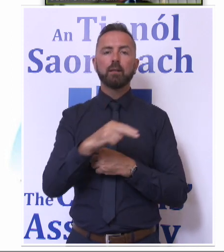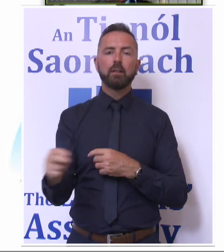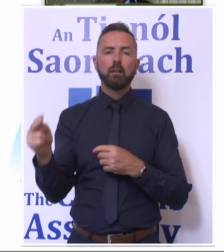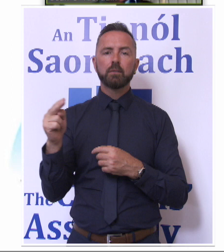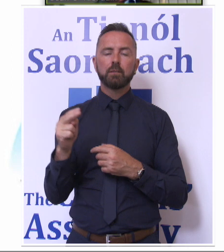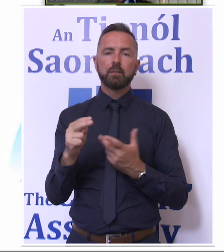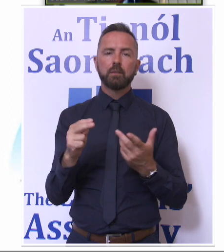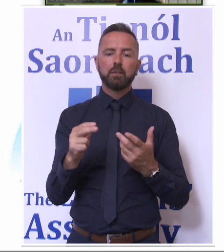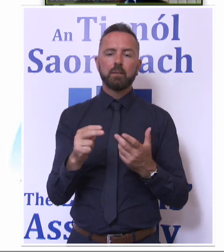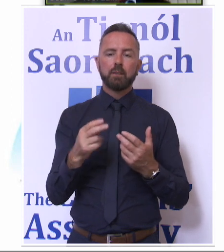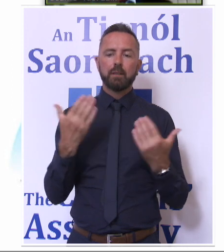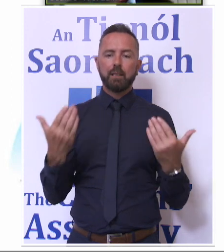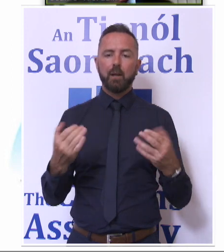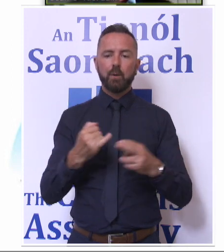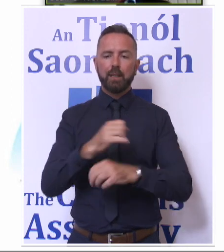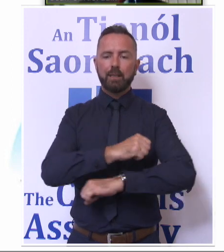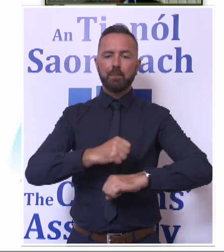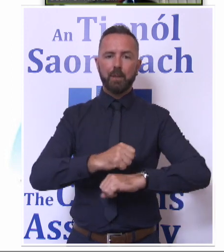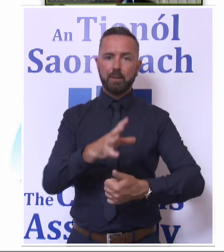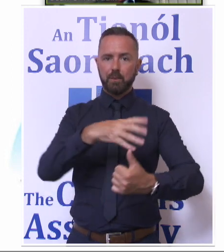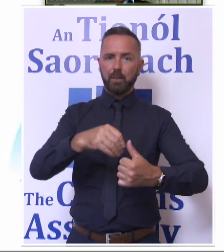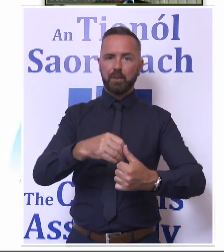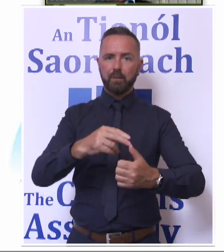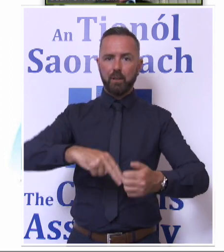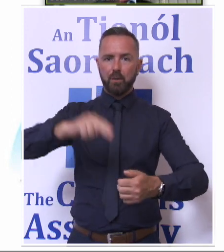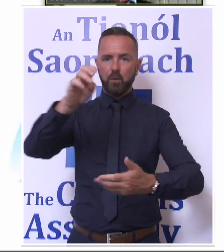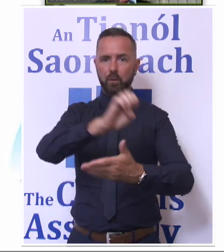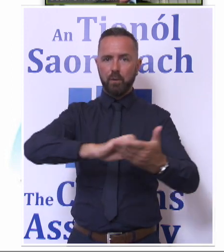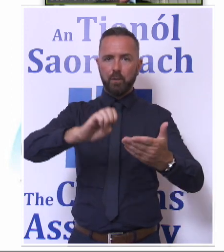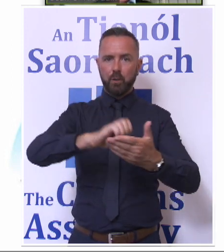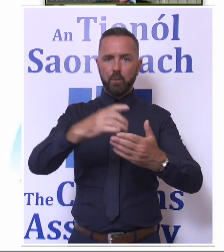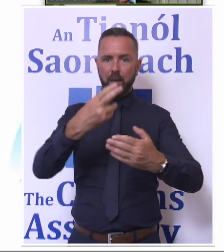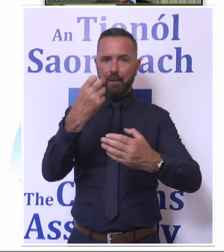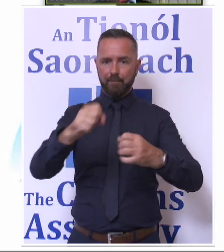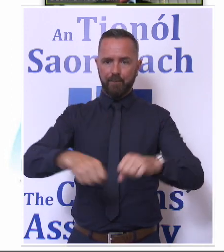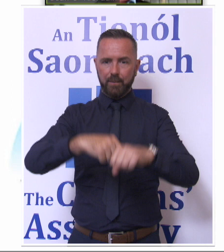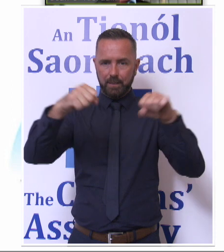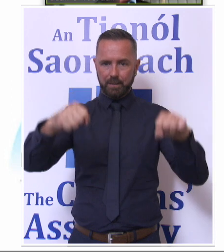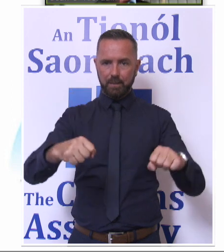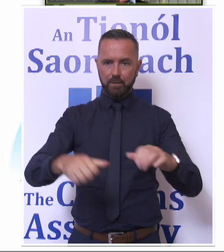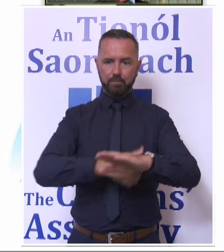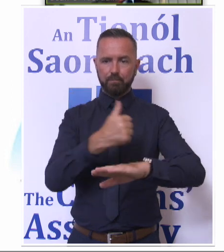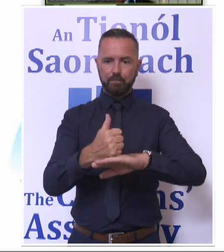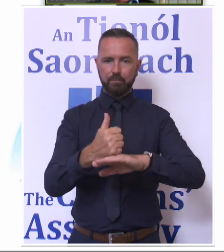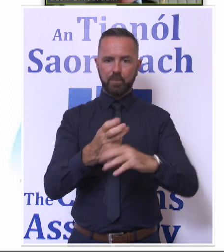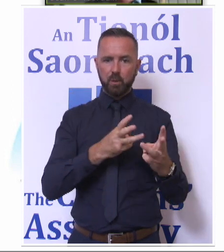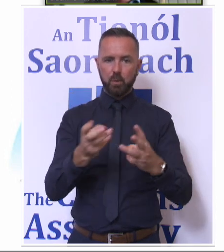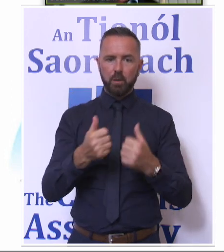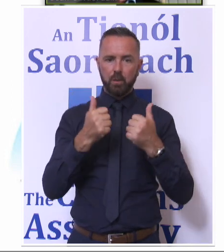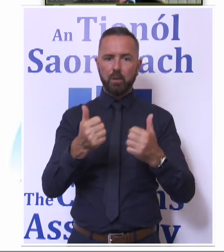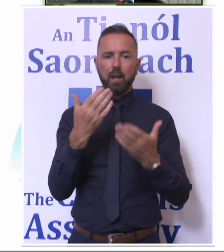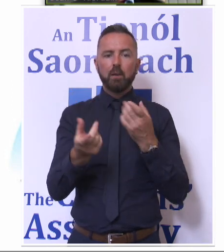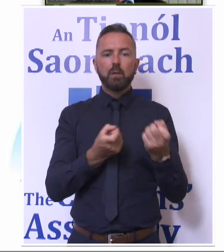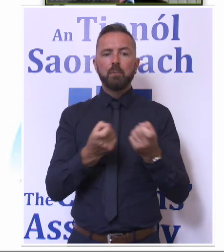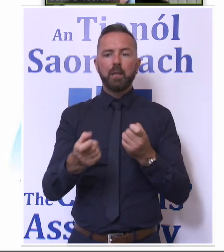we are now in a space, particularly in Northern Europe, where there are mechanisms in place that provide us with good working examples of how to manage